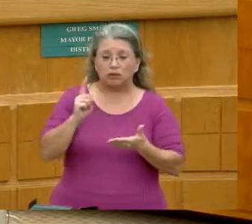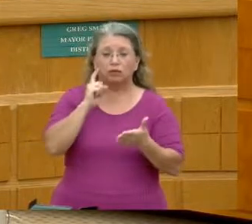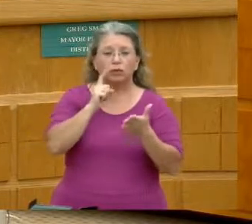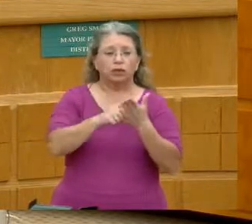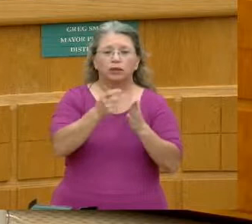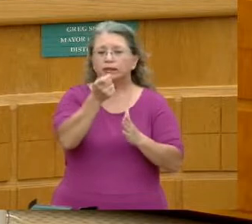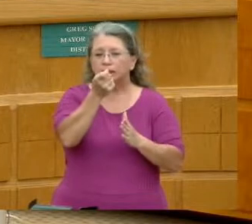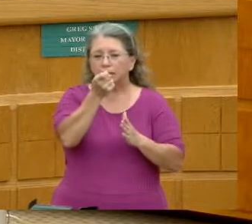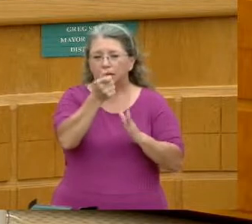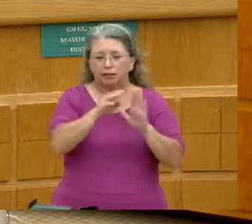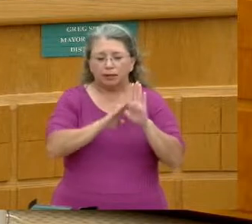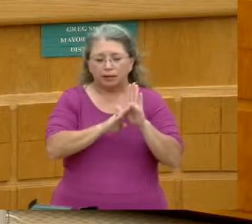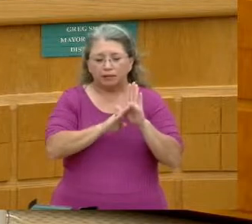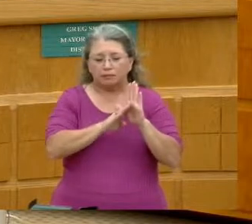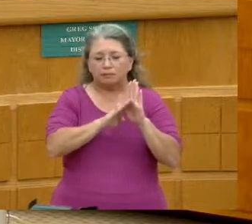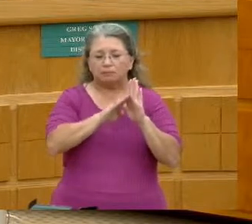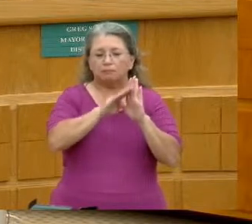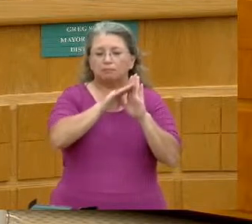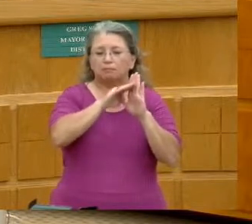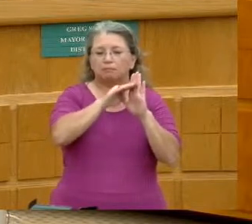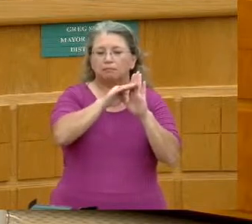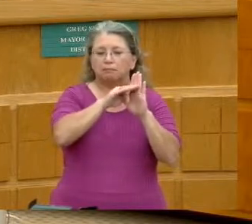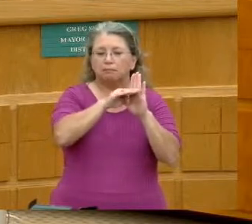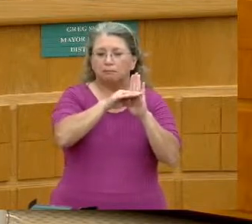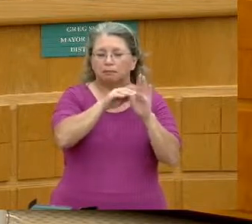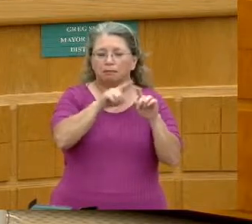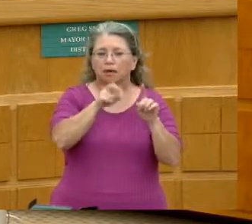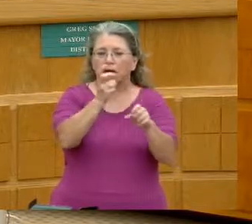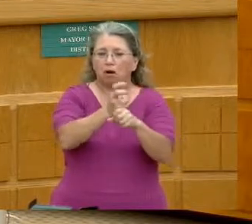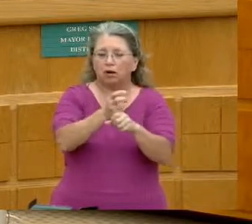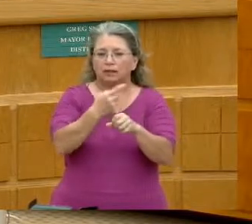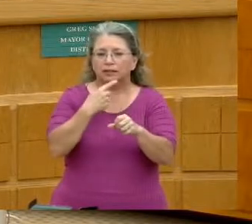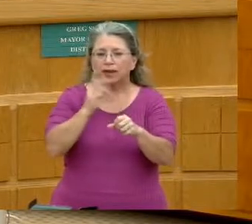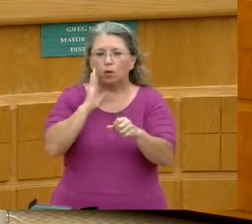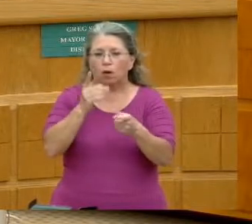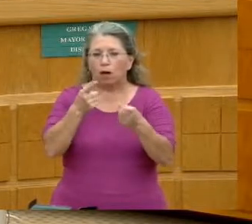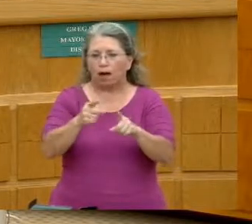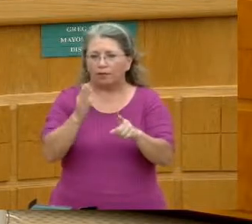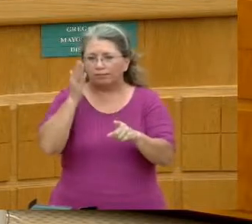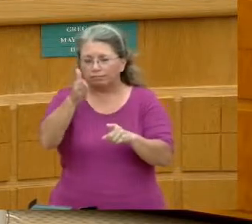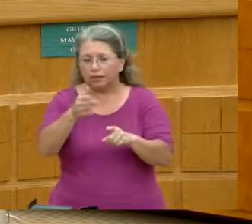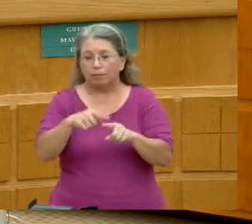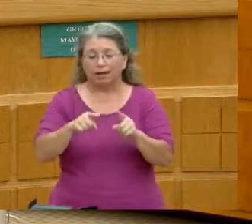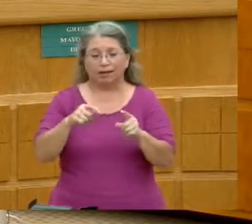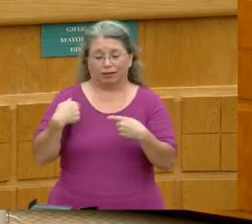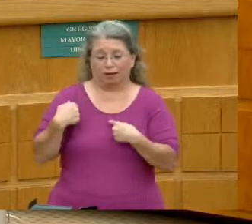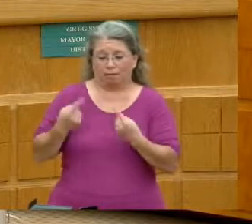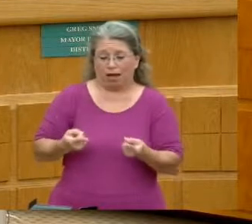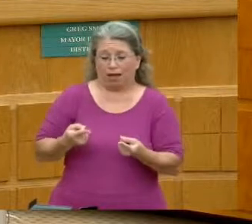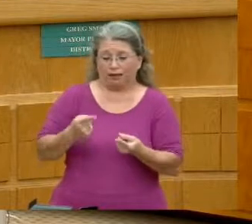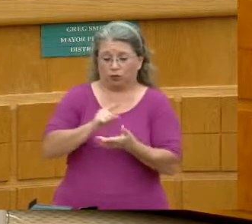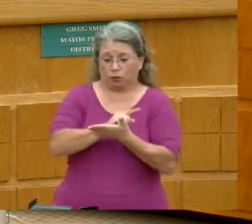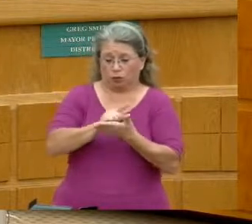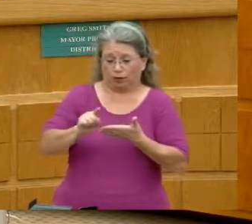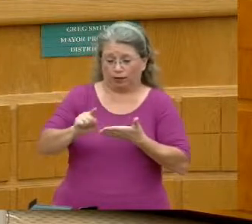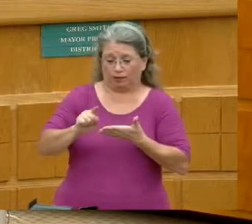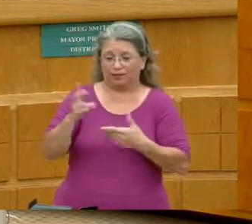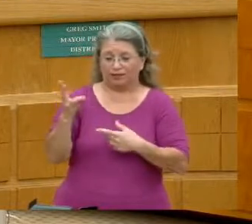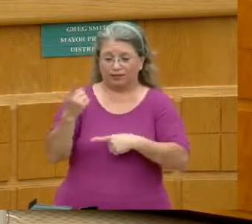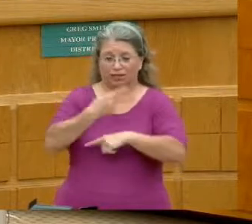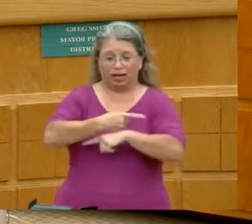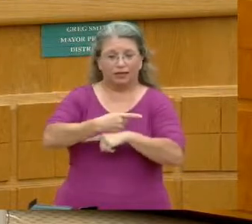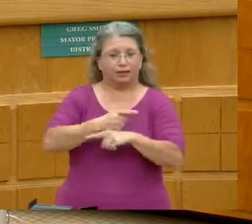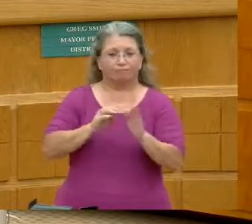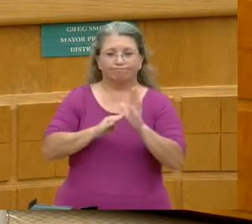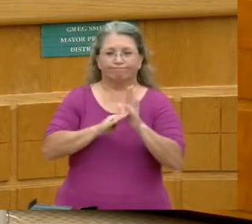hard to say what was going to happen in the future. For the past 7 days, there's been almost steady increases every single day